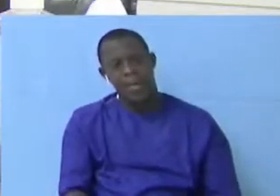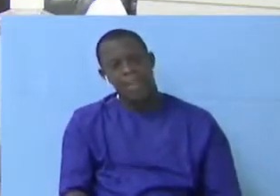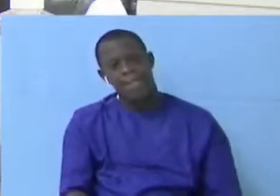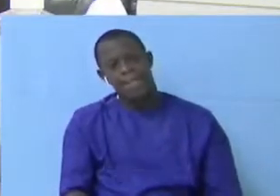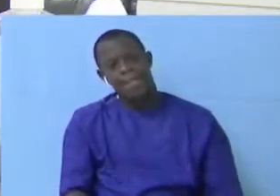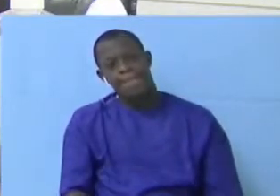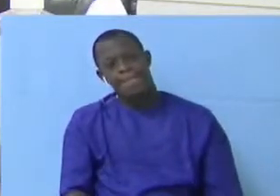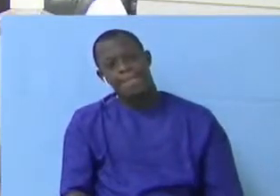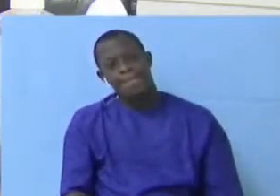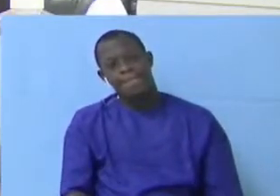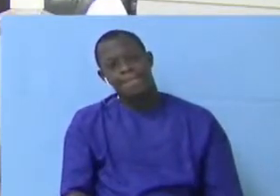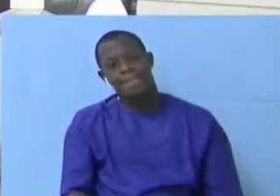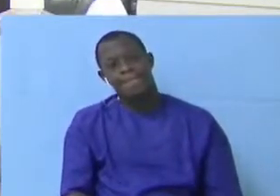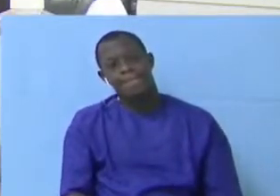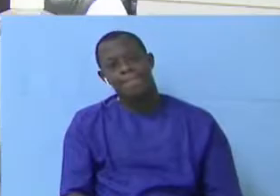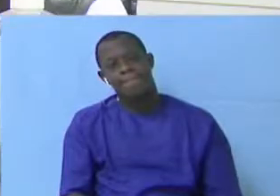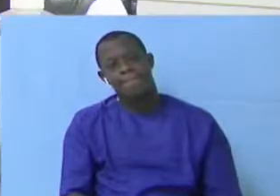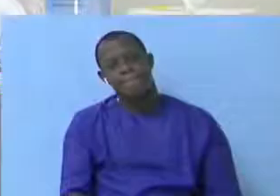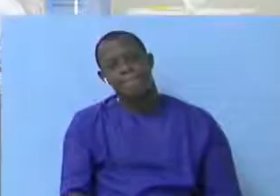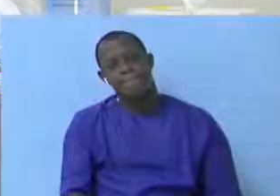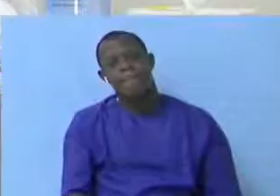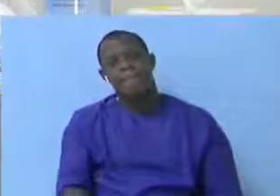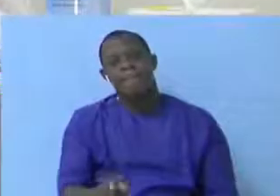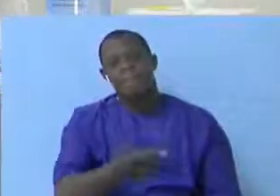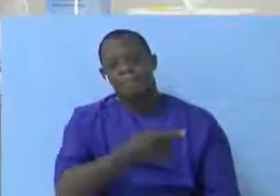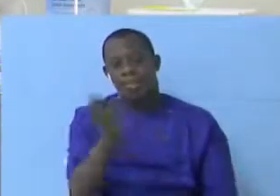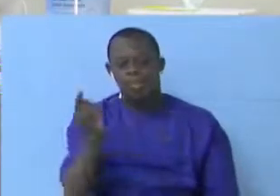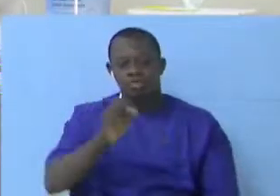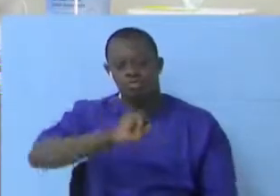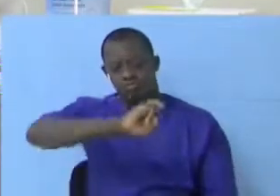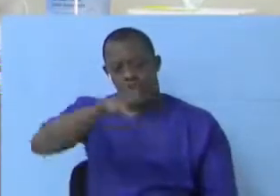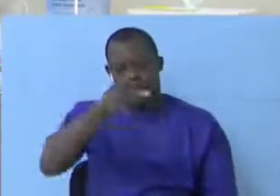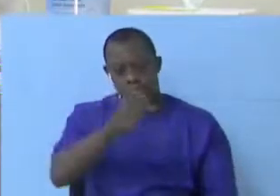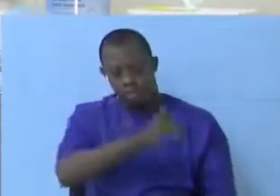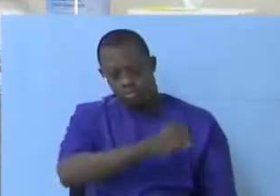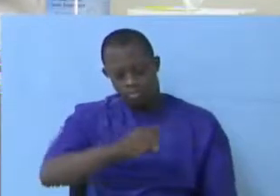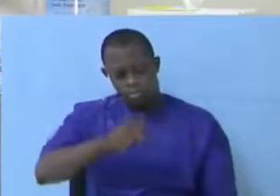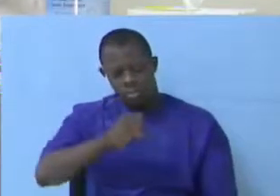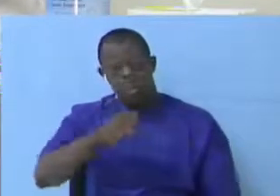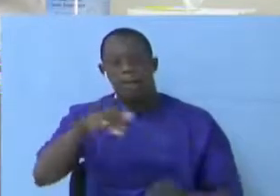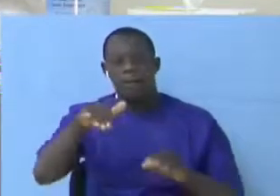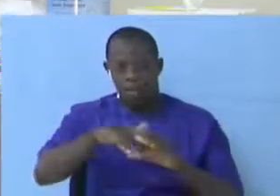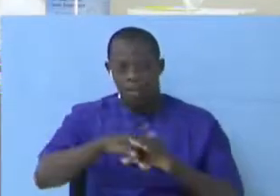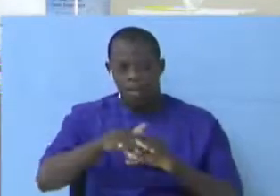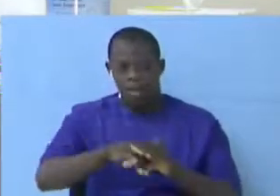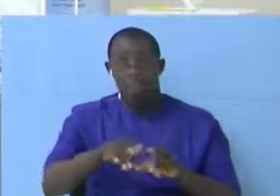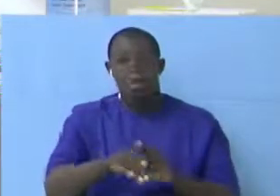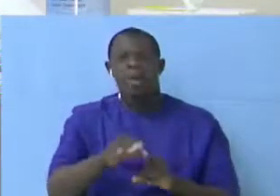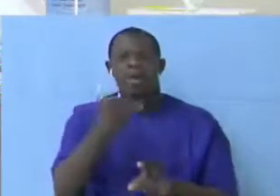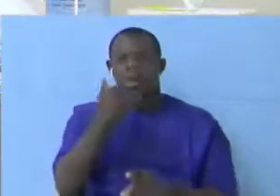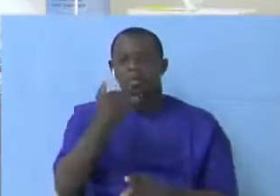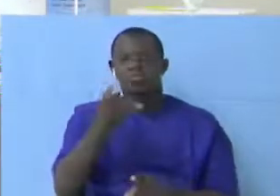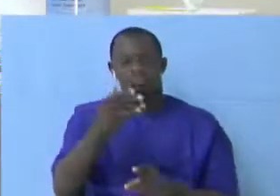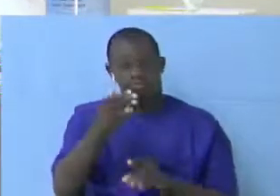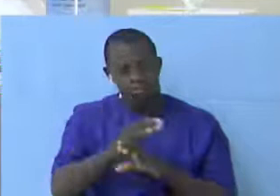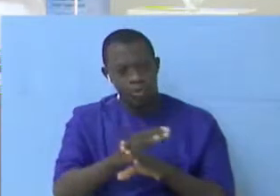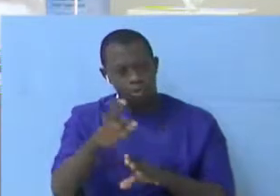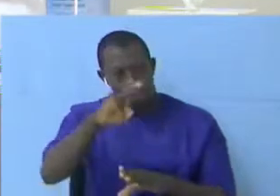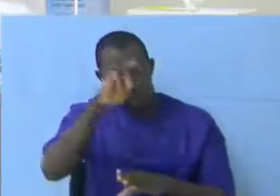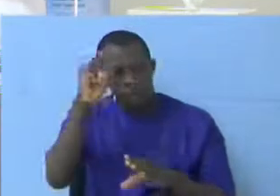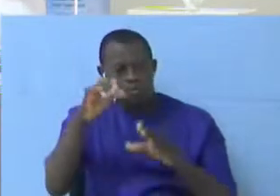moment. These guys, these junglers, Were they working together with